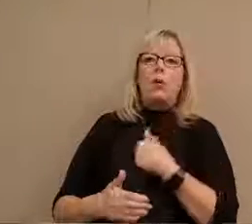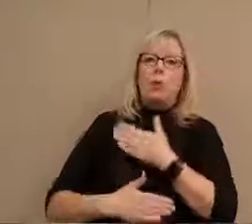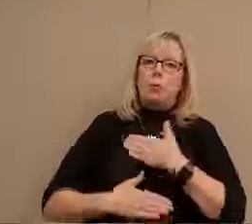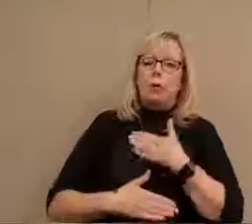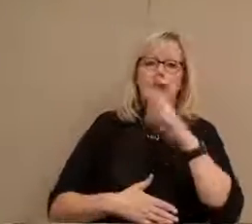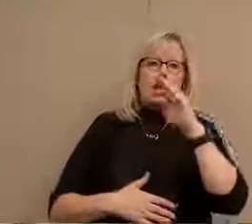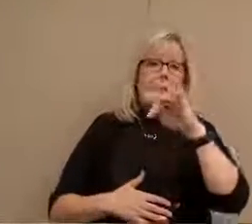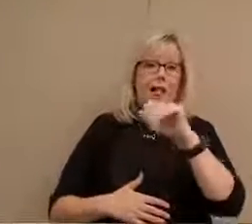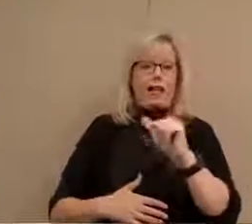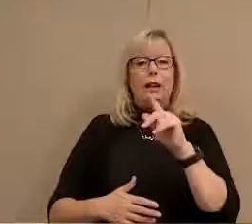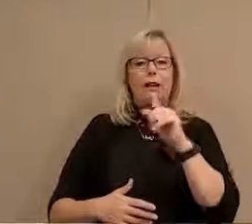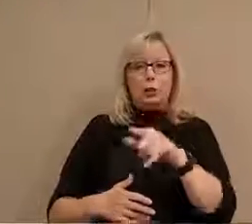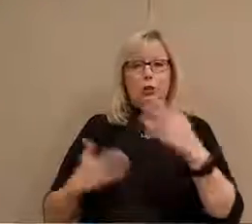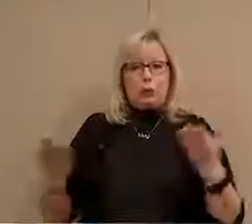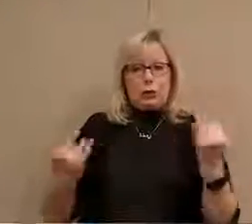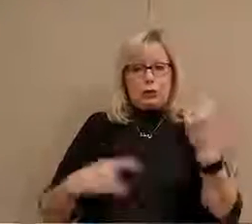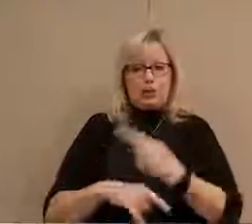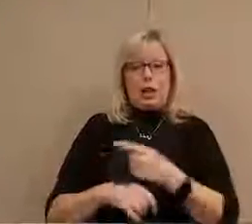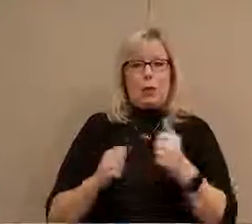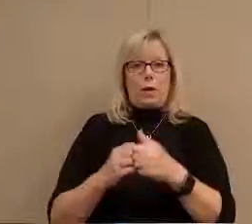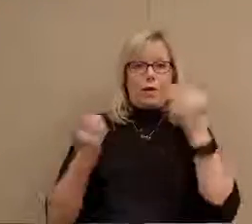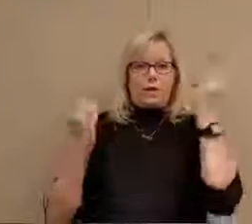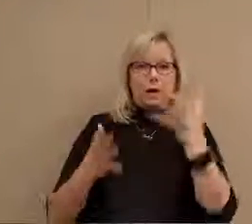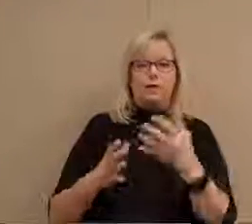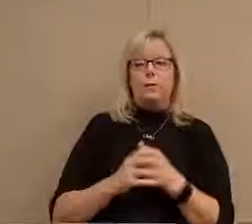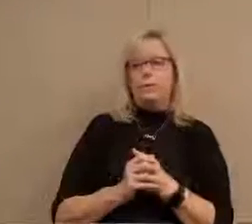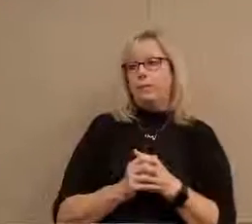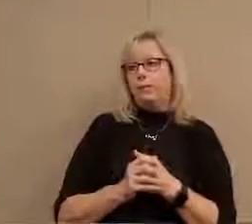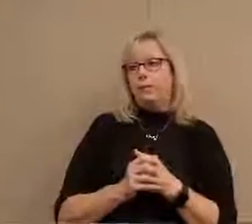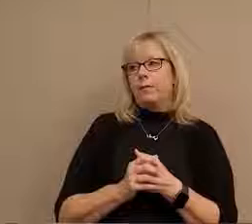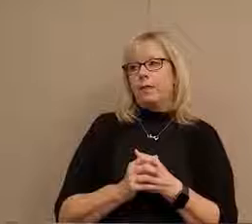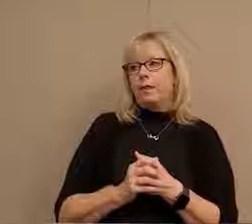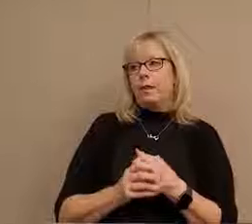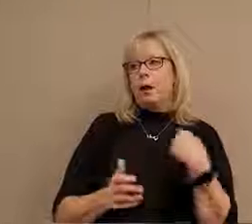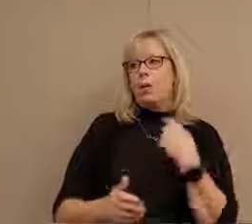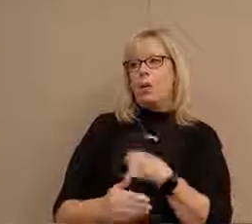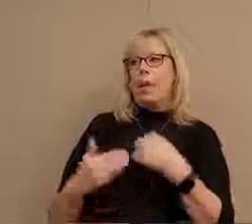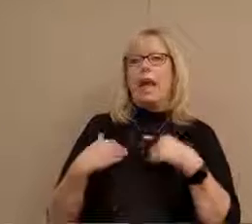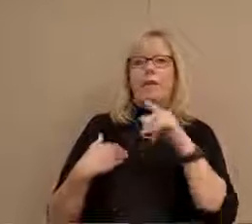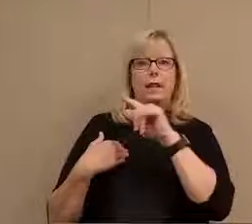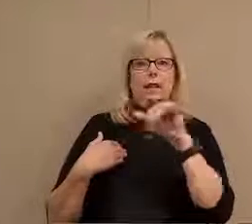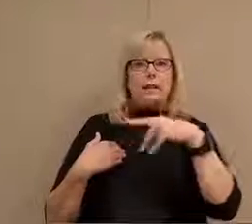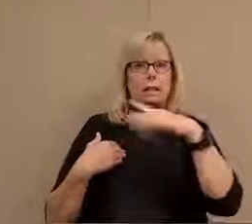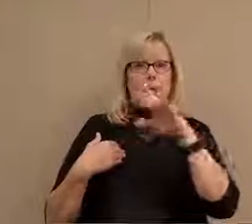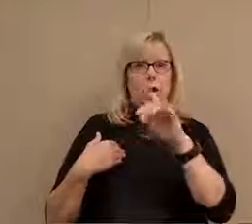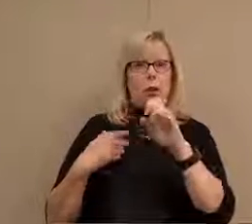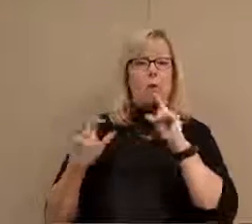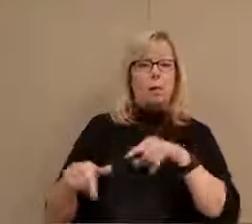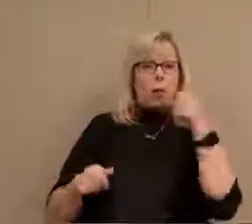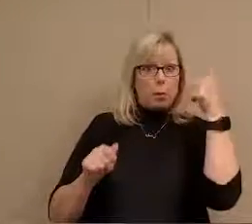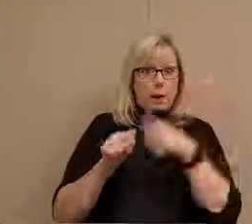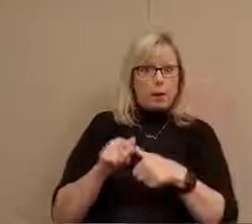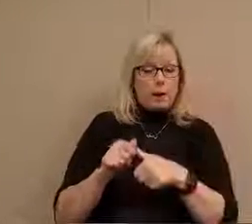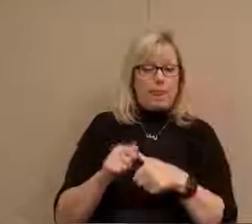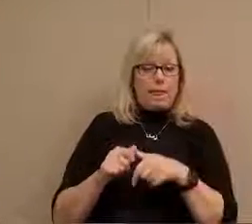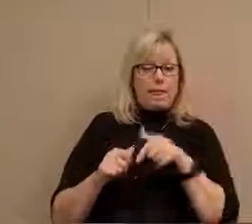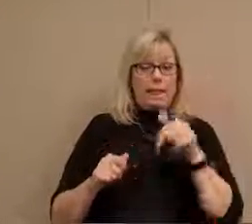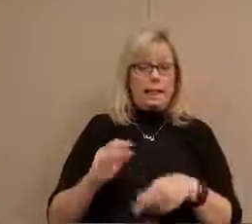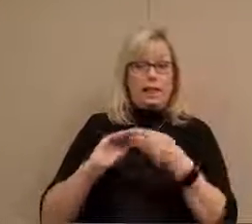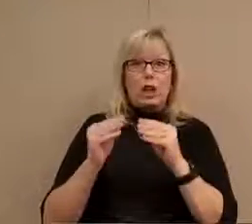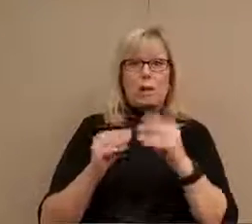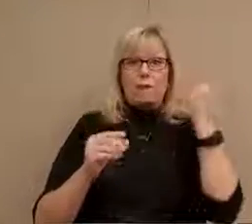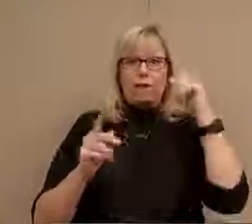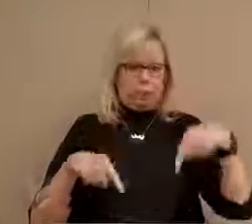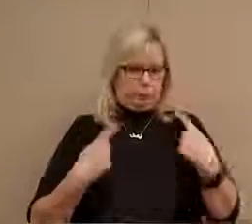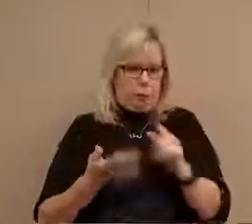appreciate, Mila, you being here today with the information. So we've got the zip code reports. Remember, these are what's happened